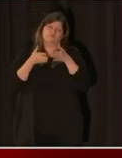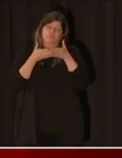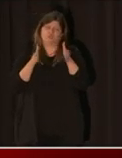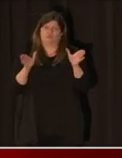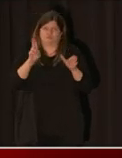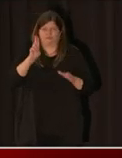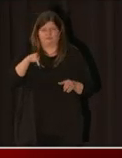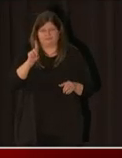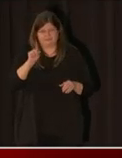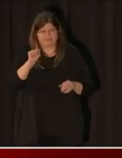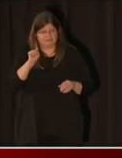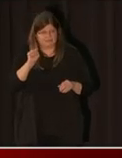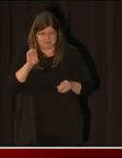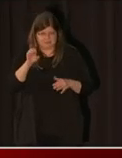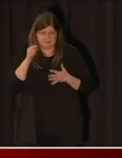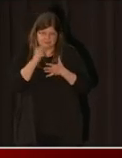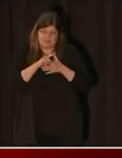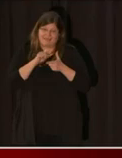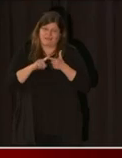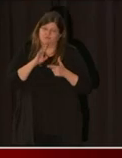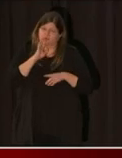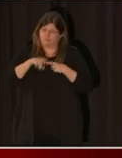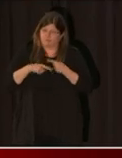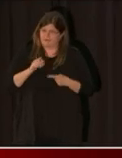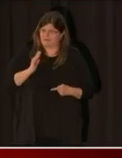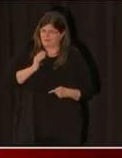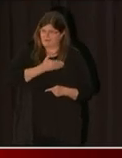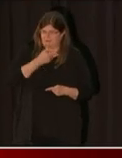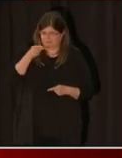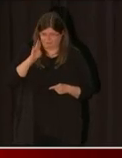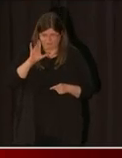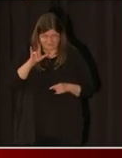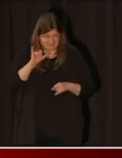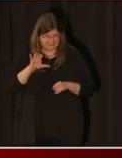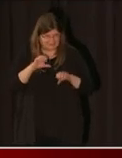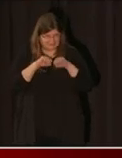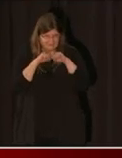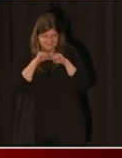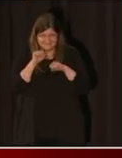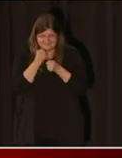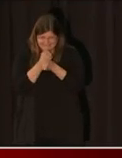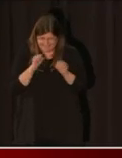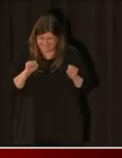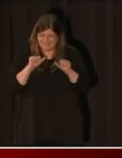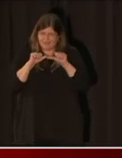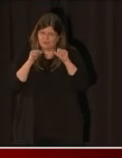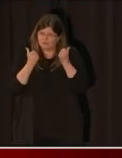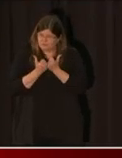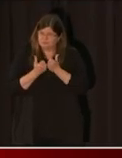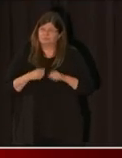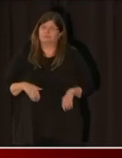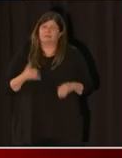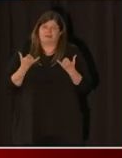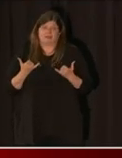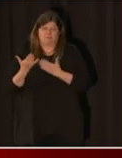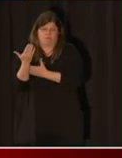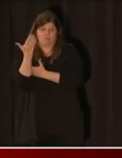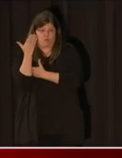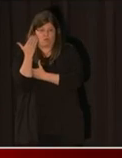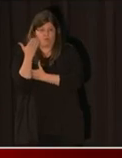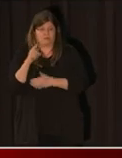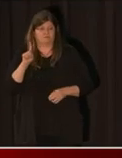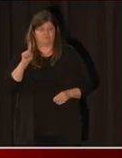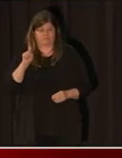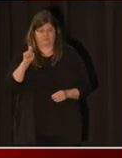public safety agencies. This morning, we reported 134 new cases of COVID in